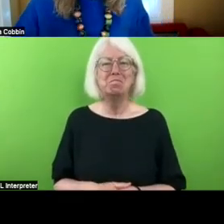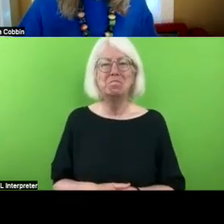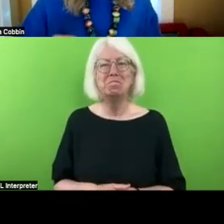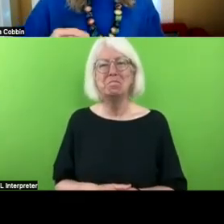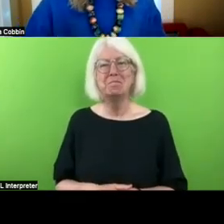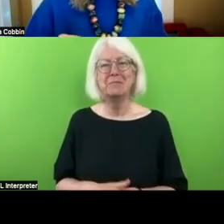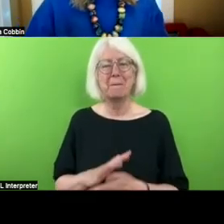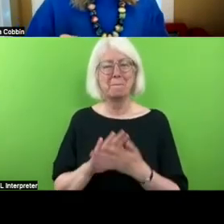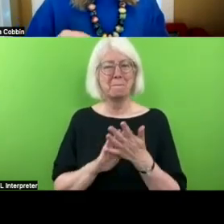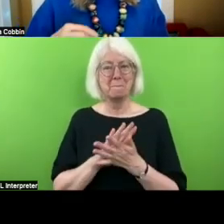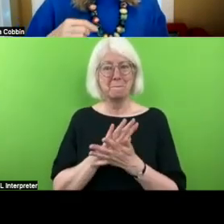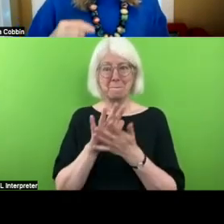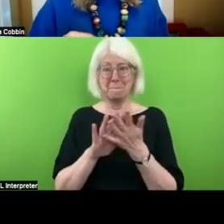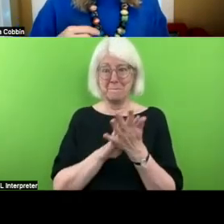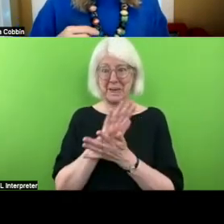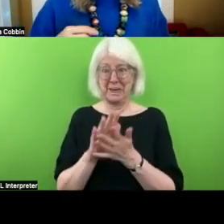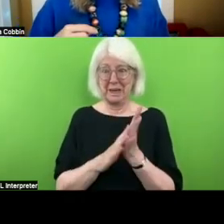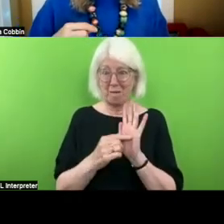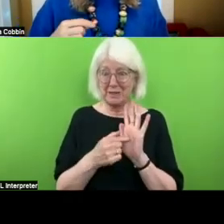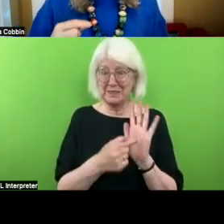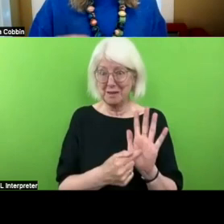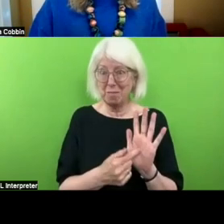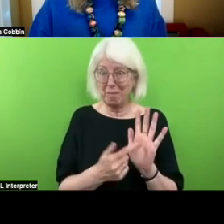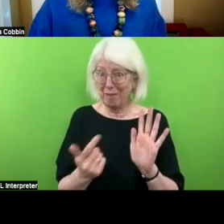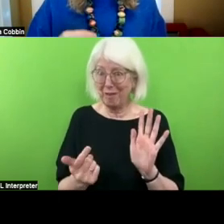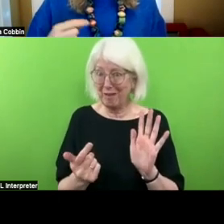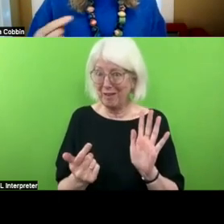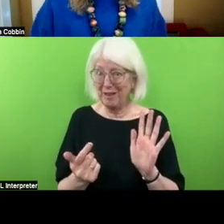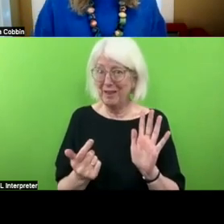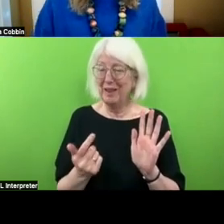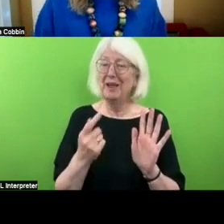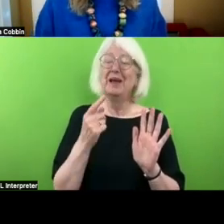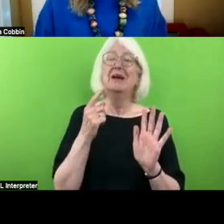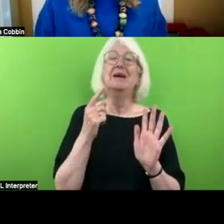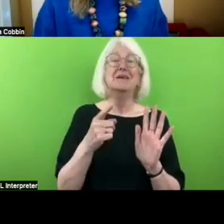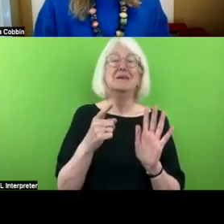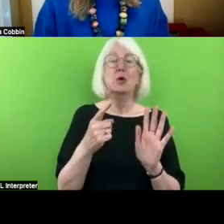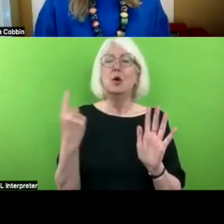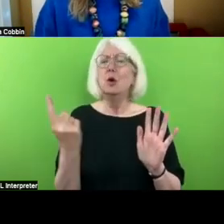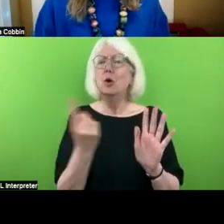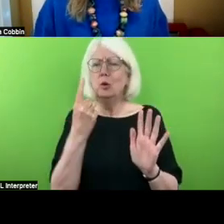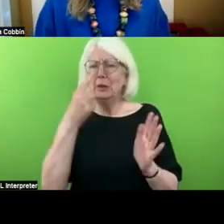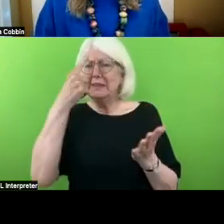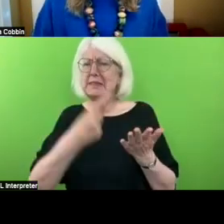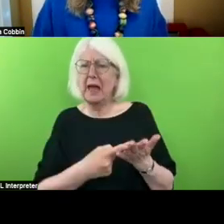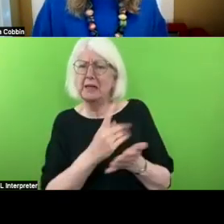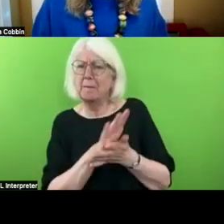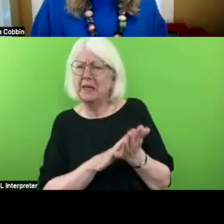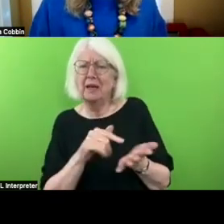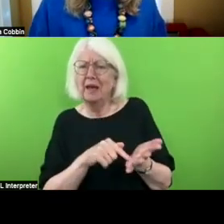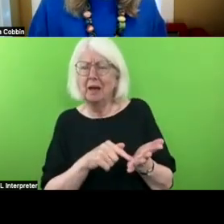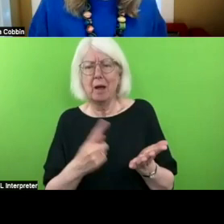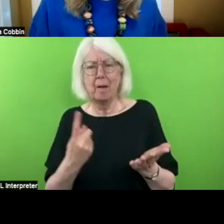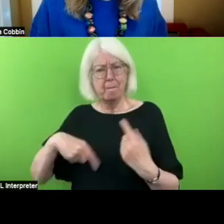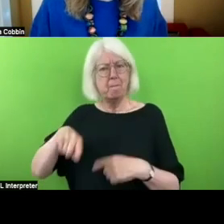the meaning of a symbol is interpreted by those involved and also by others. So interesting, if we'd have asked